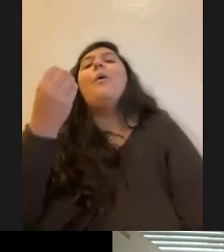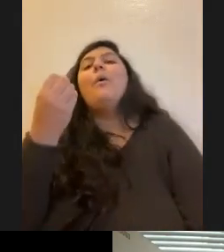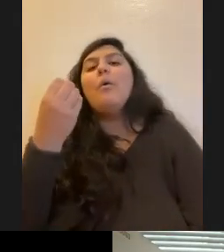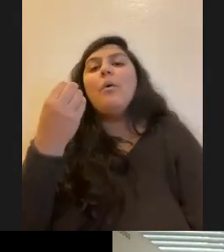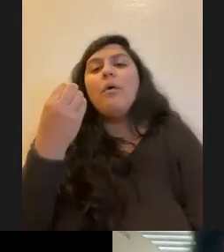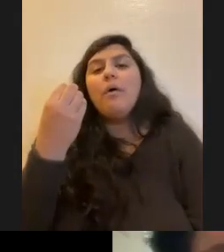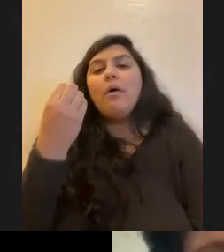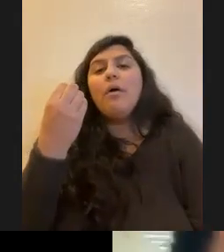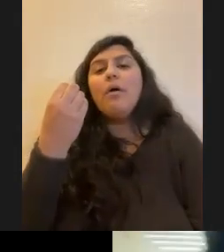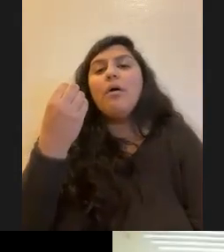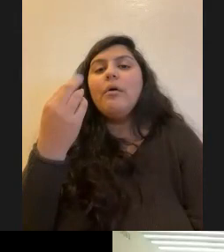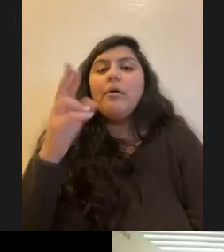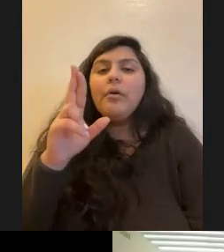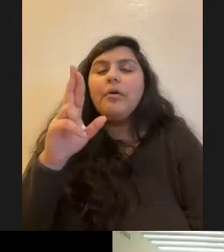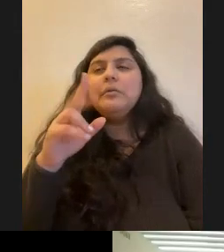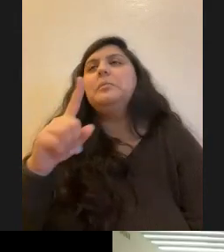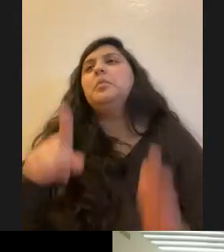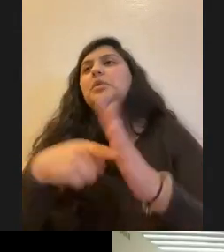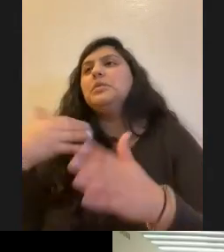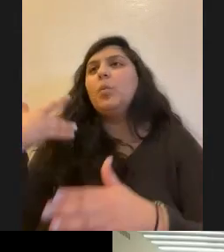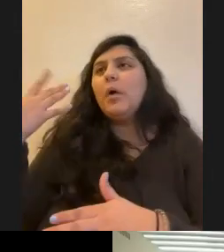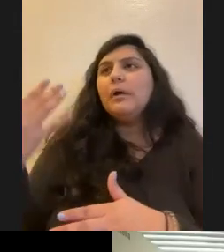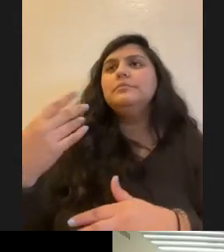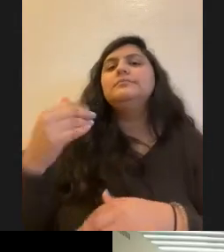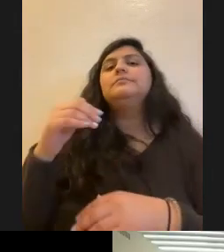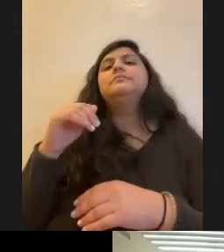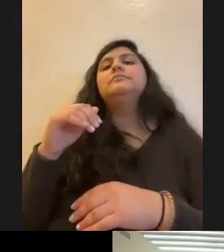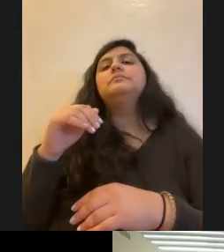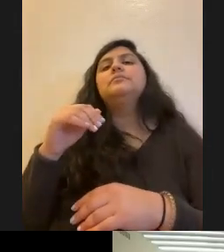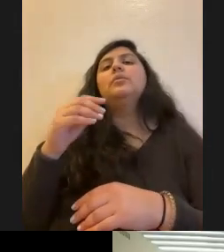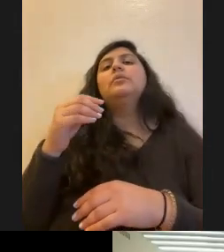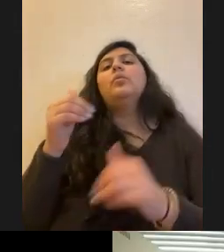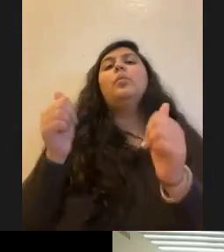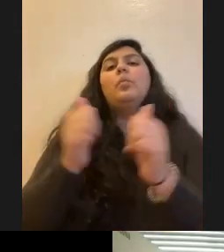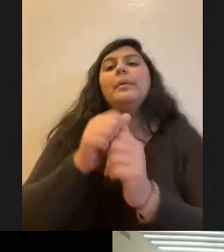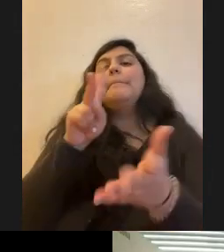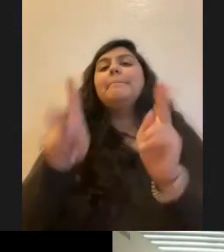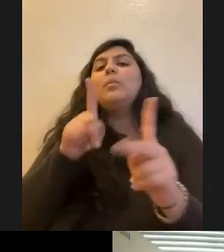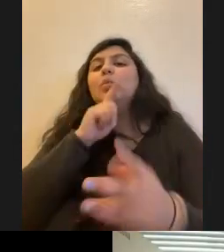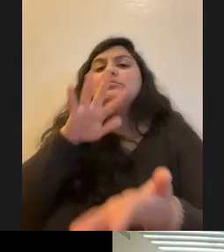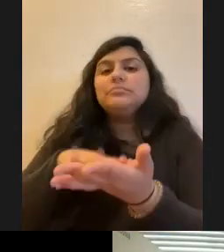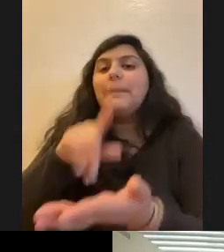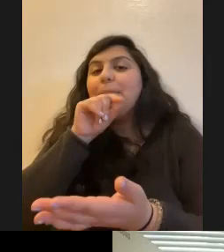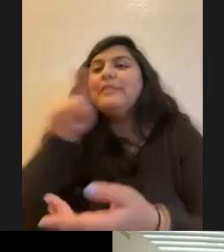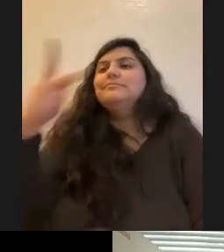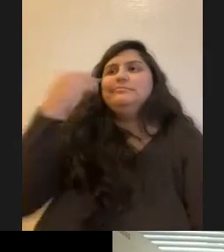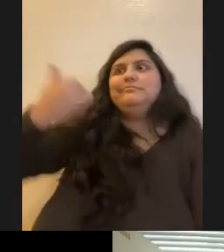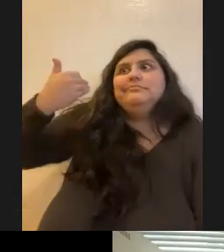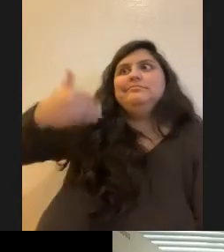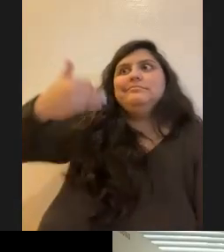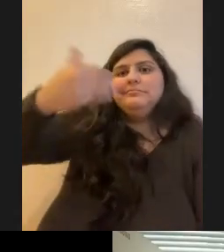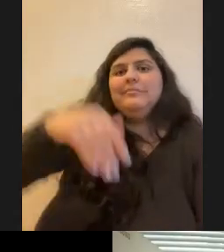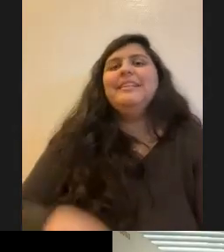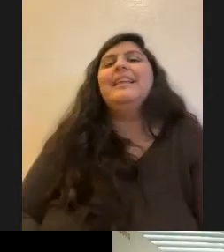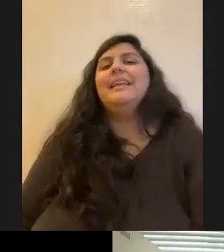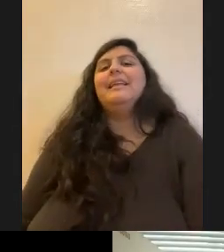they're every once in a while you'll get to go out with our birder people who like they see penguins on a daily basis. And